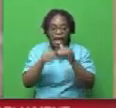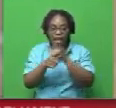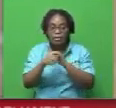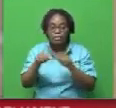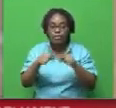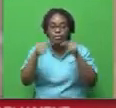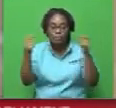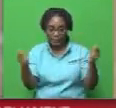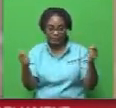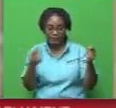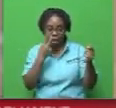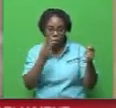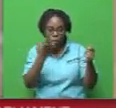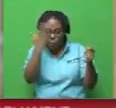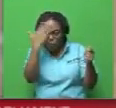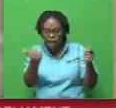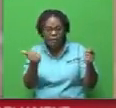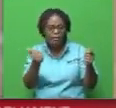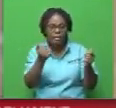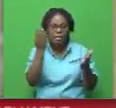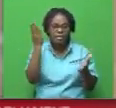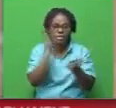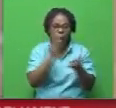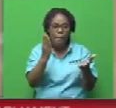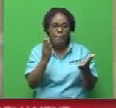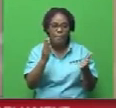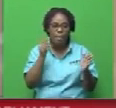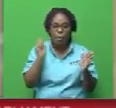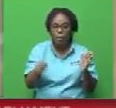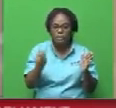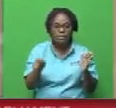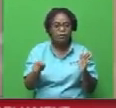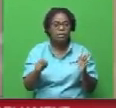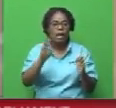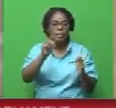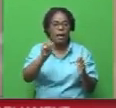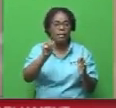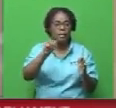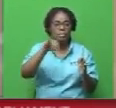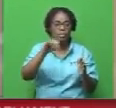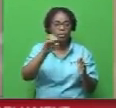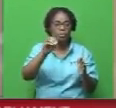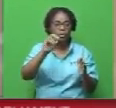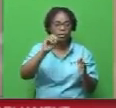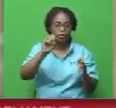government discontinuing the matter against one Mr. Malcolm Jones and to do with the WGTL